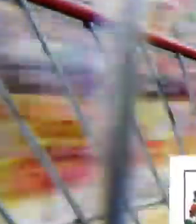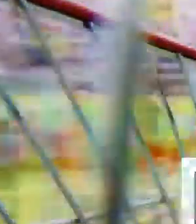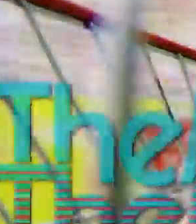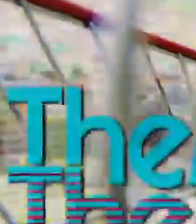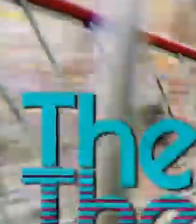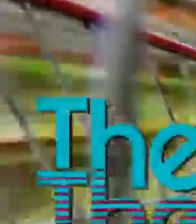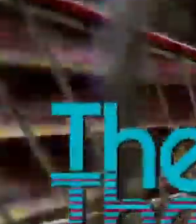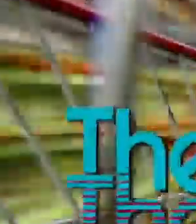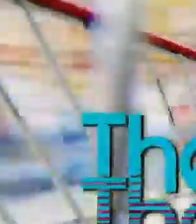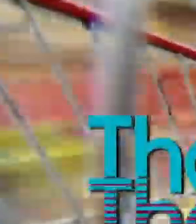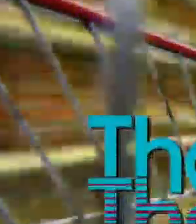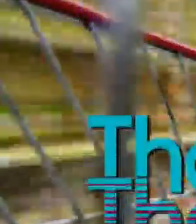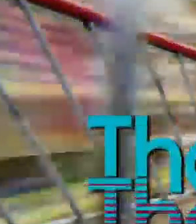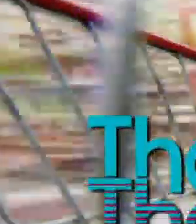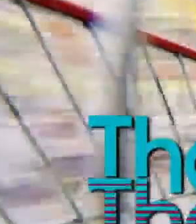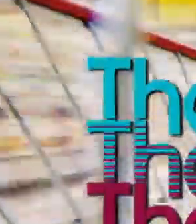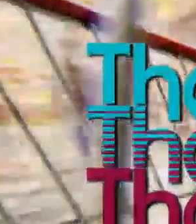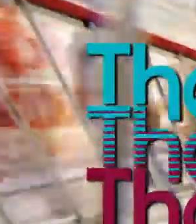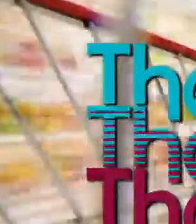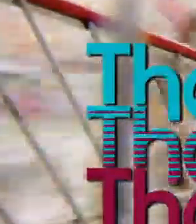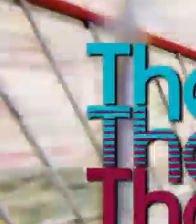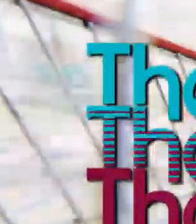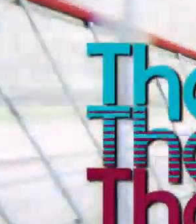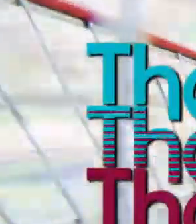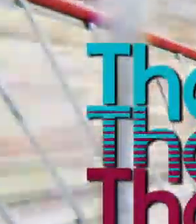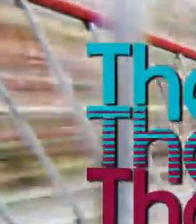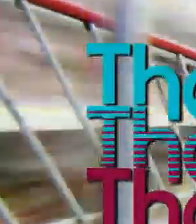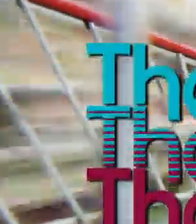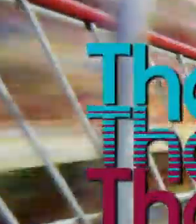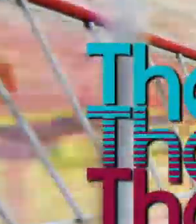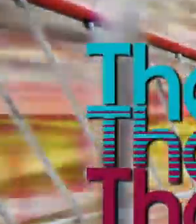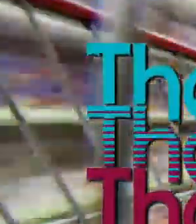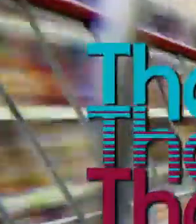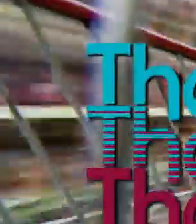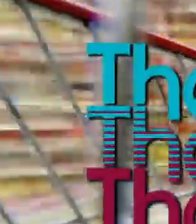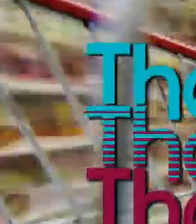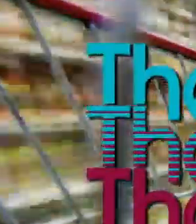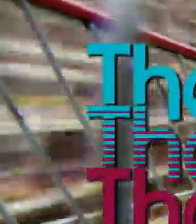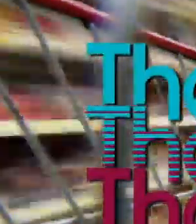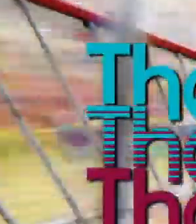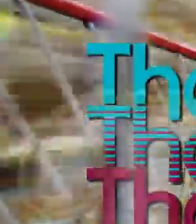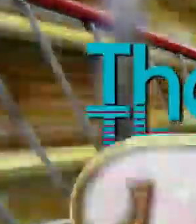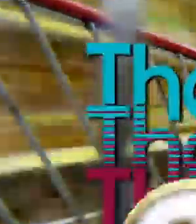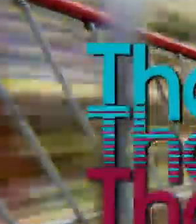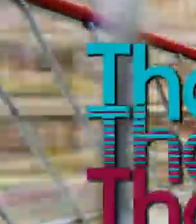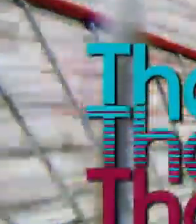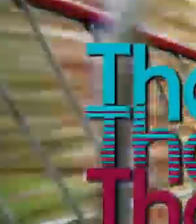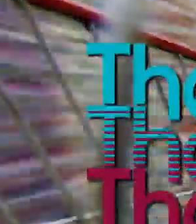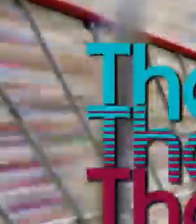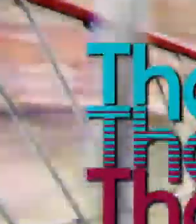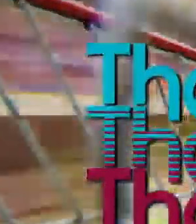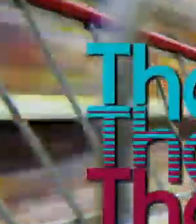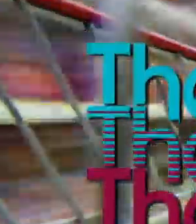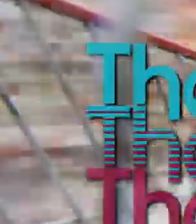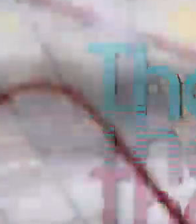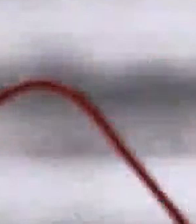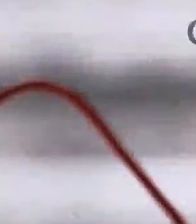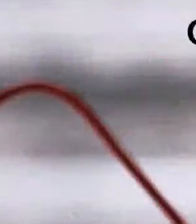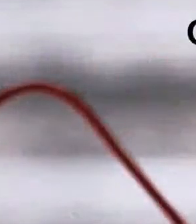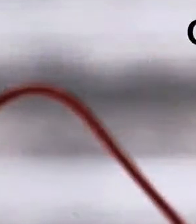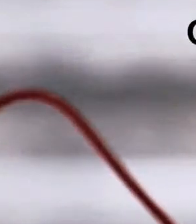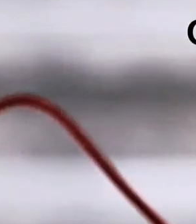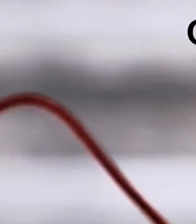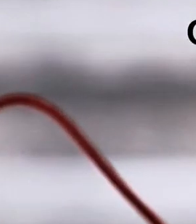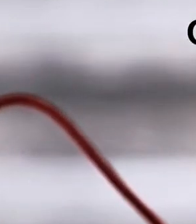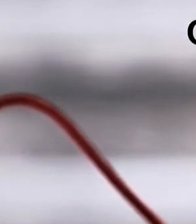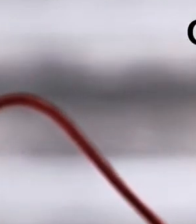up with the Marketplace to offer convenient pop-up testing right outside your favorite Marketplace store for the month of June. Book